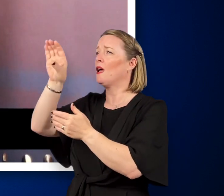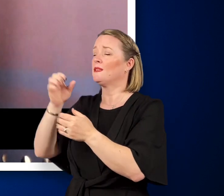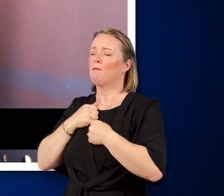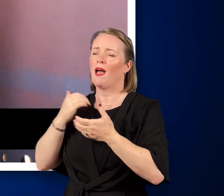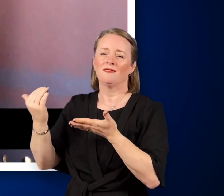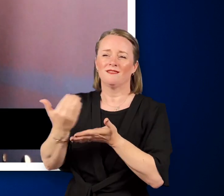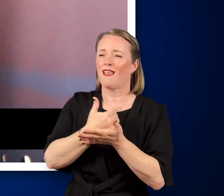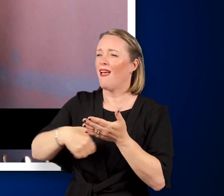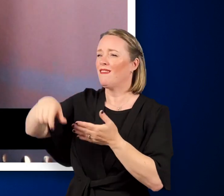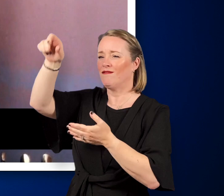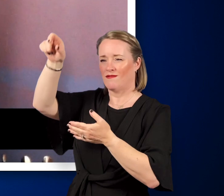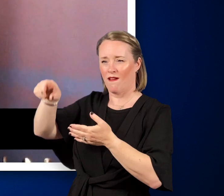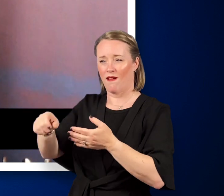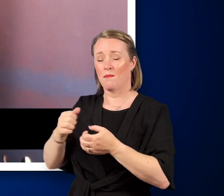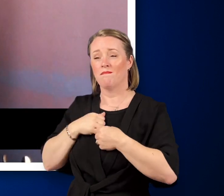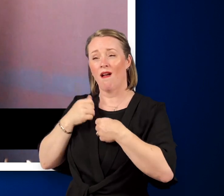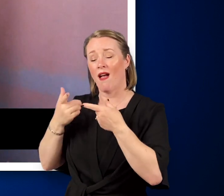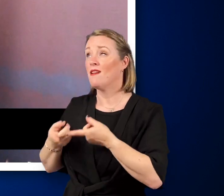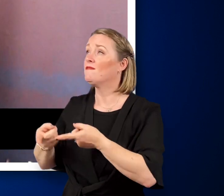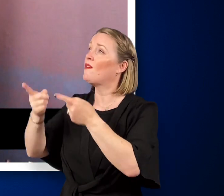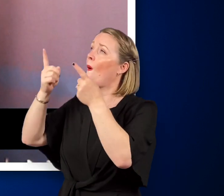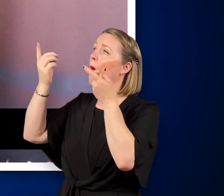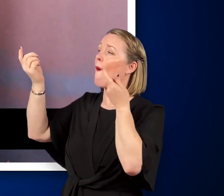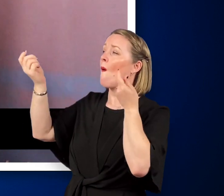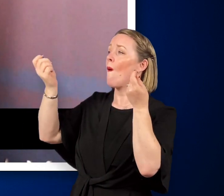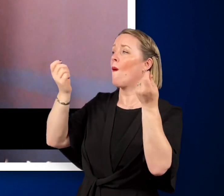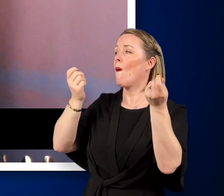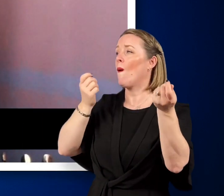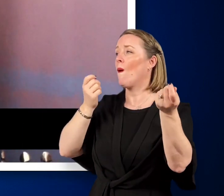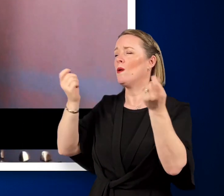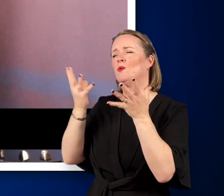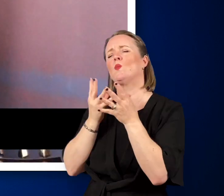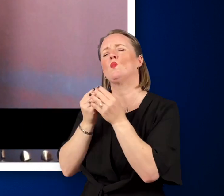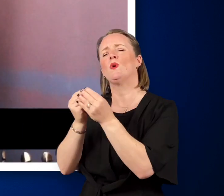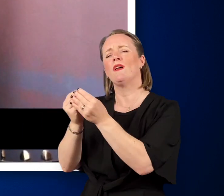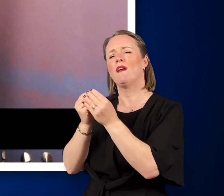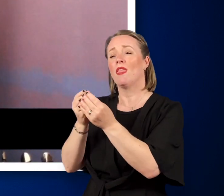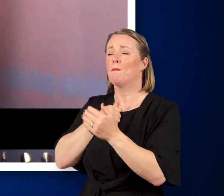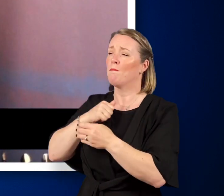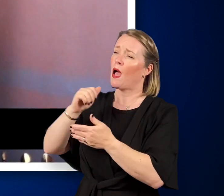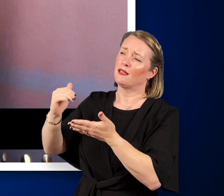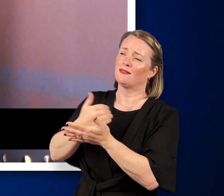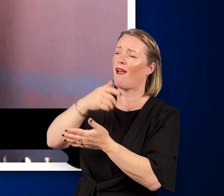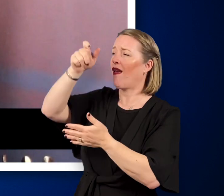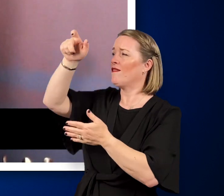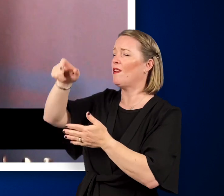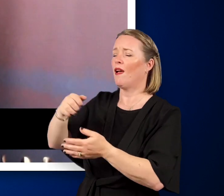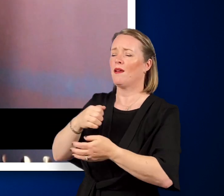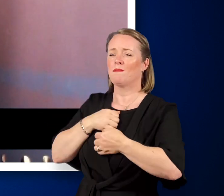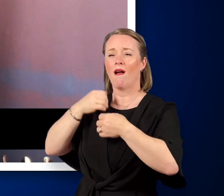Christ my Savior and my God, with Christ my Savior and